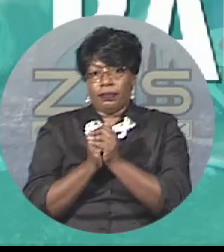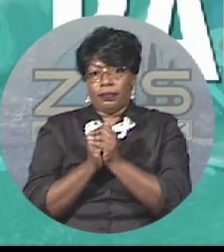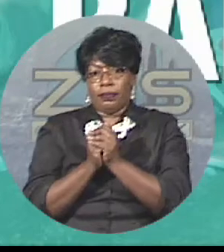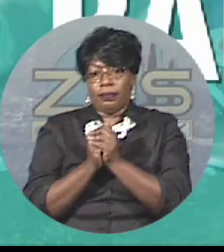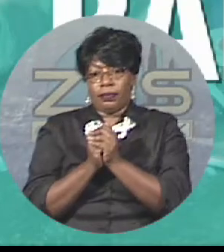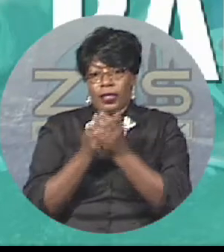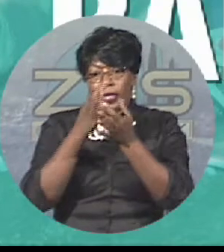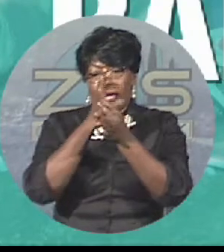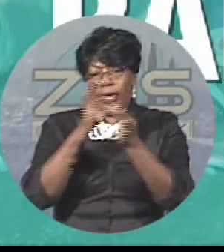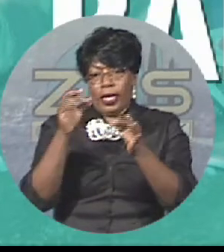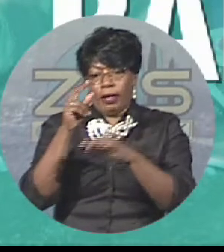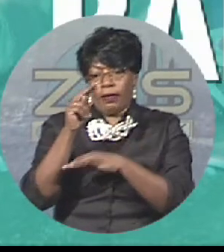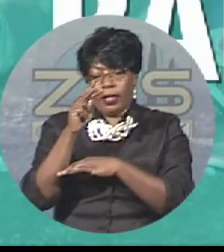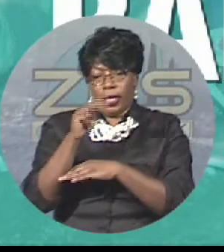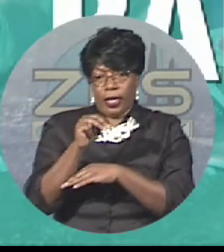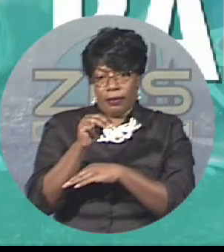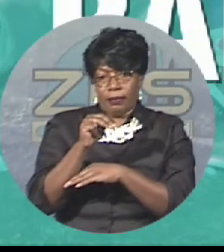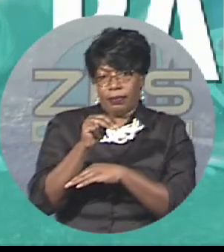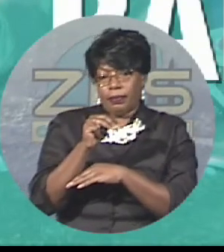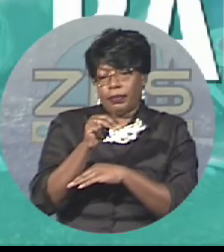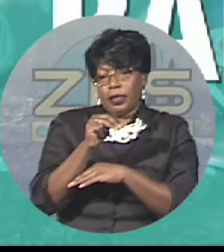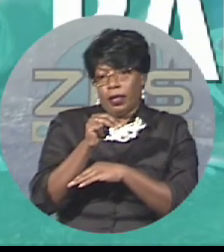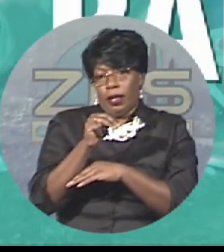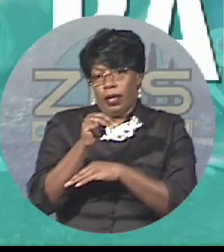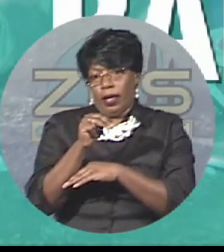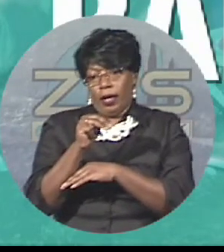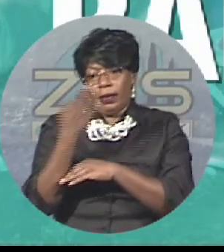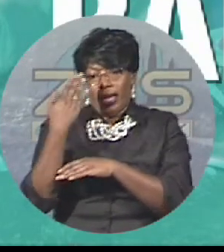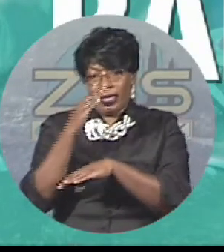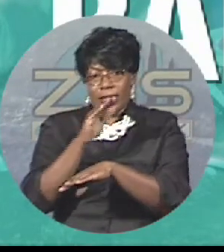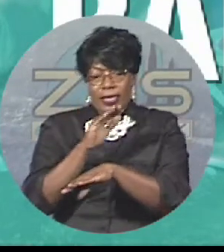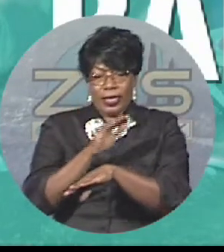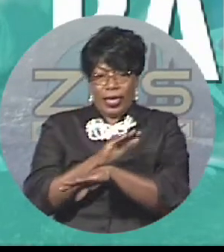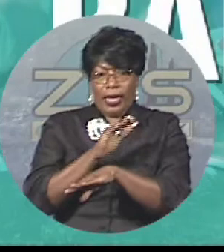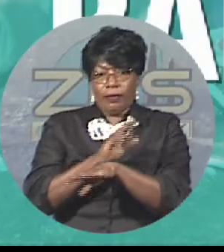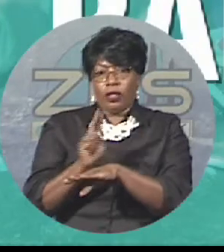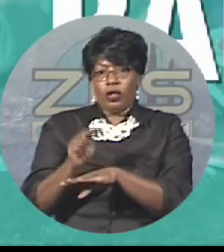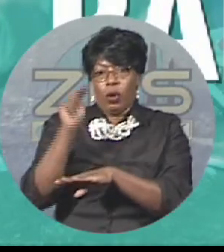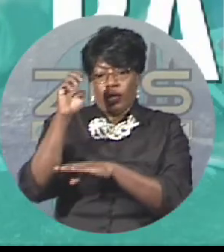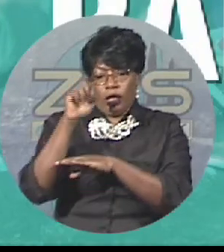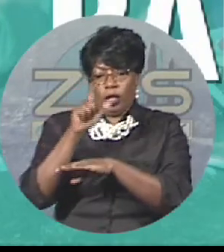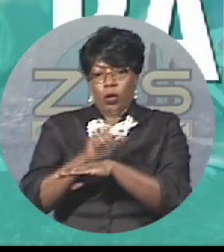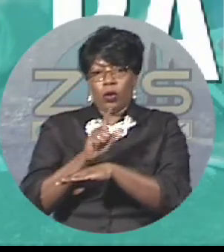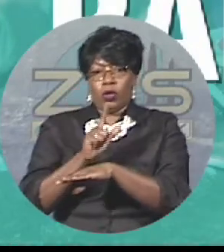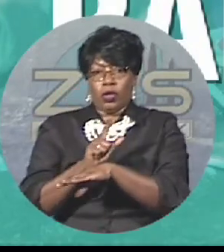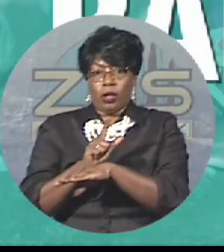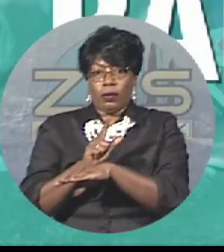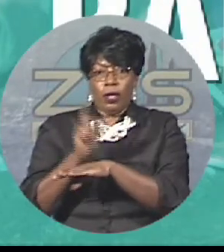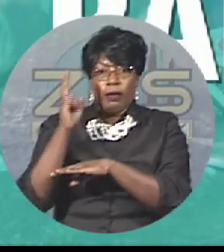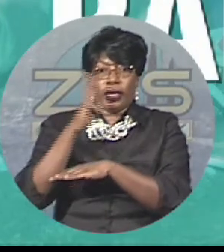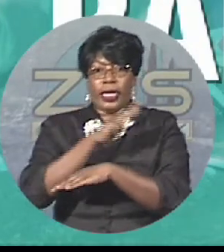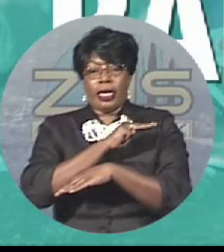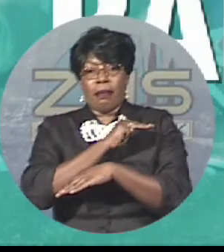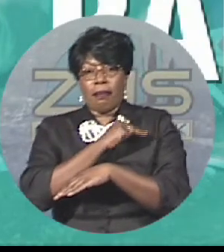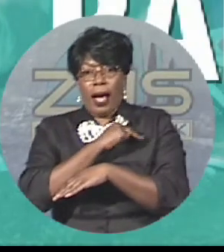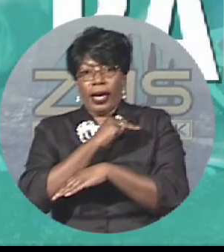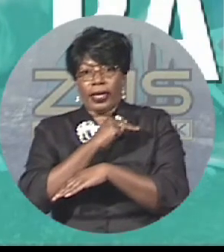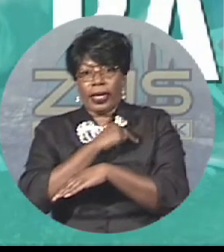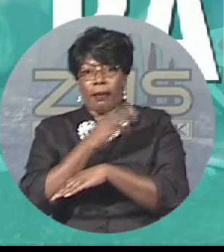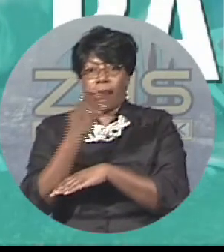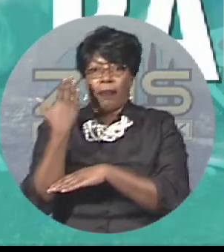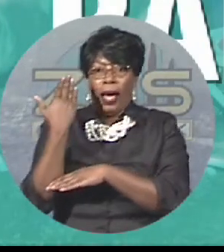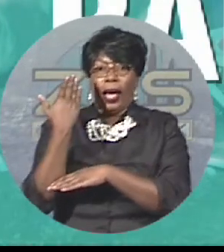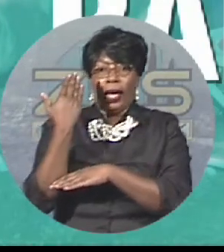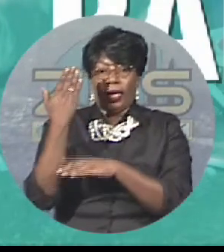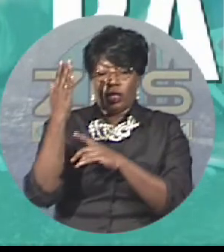Meanwhile, the Free National Movement over in Eleuthera last night to officially launch its candidate for North Eleuthera, Ricky Mackey. Mackey is also a former